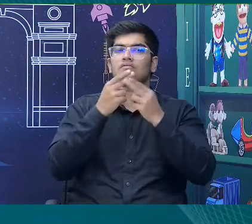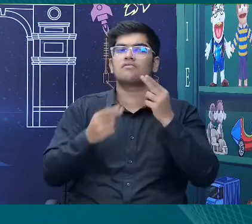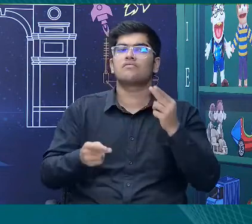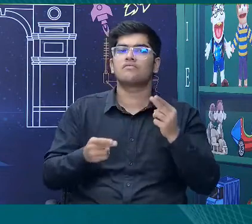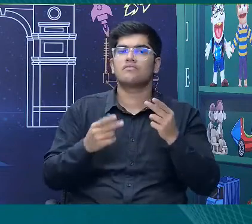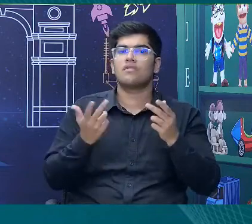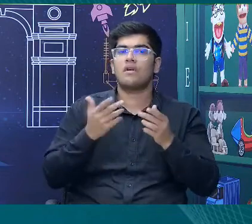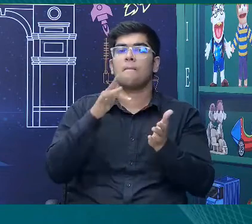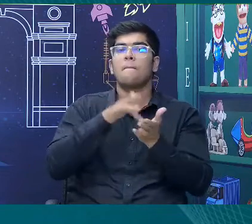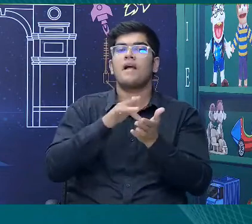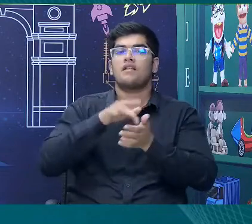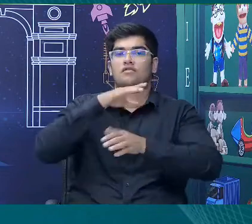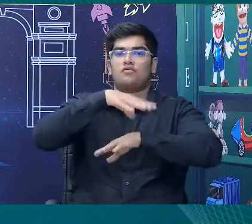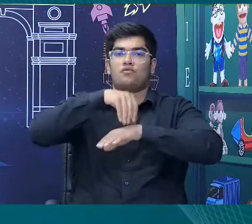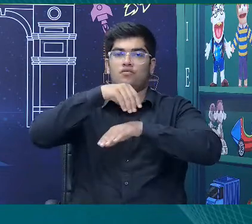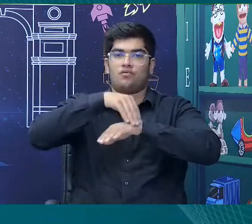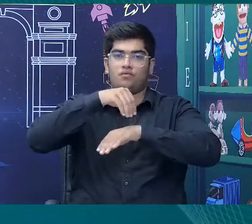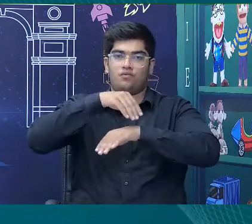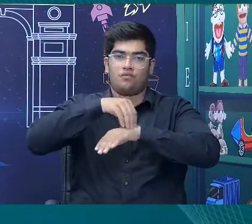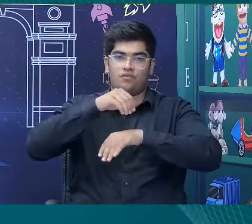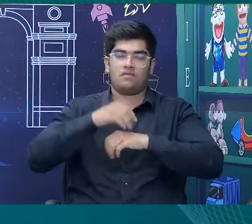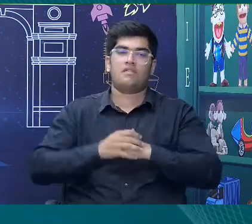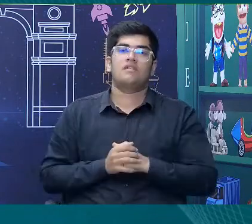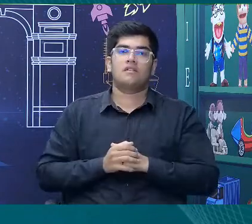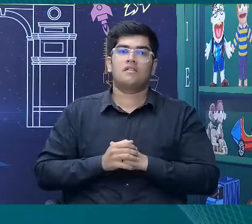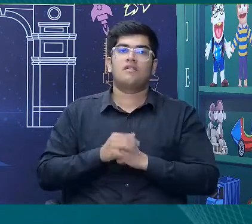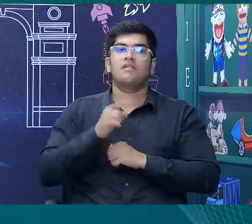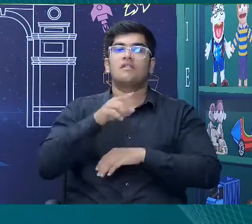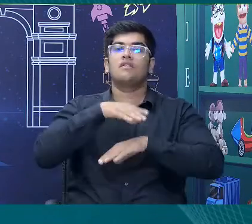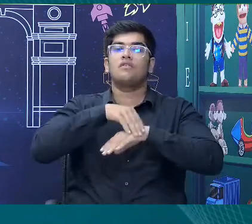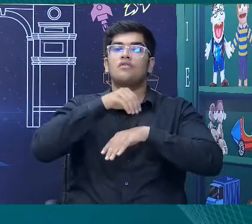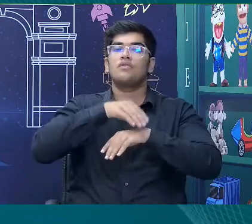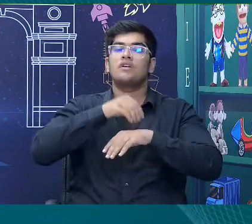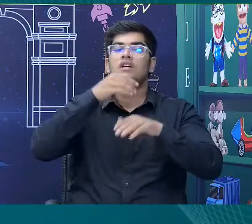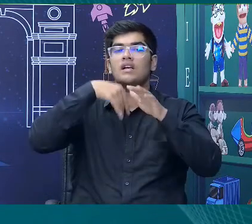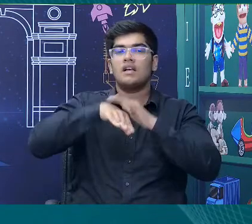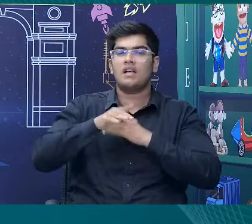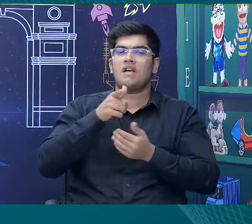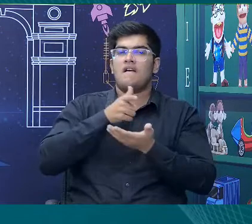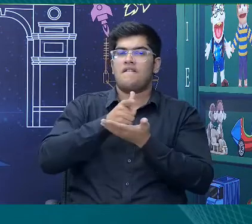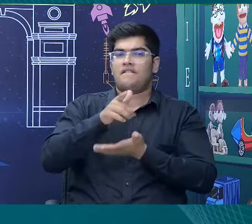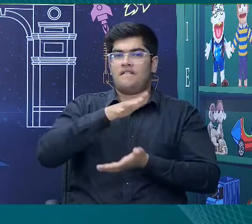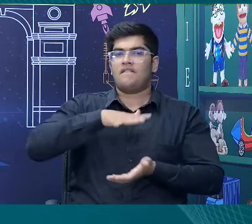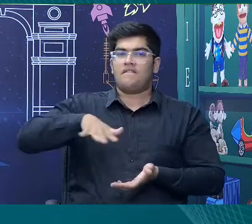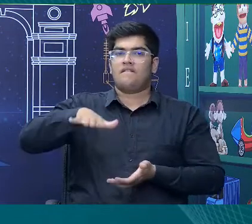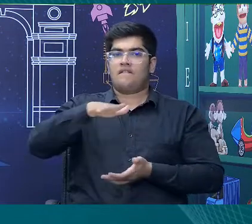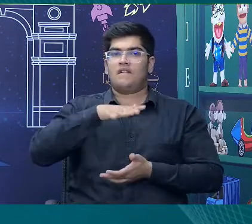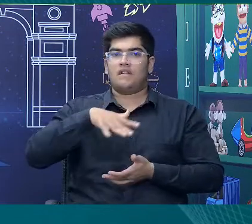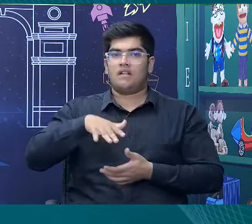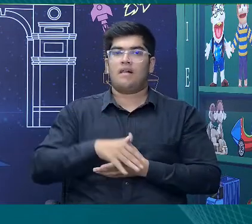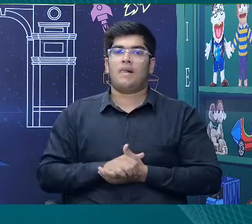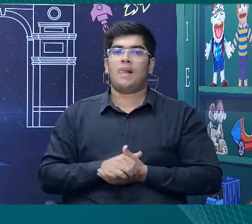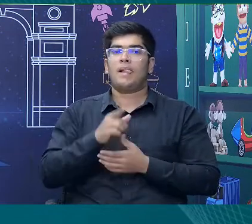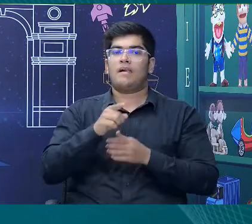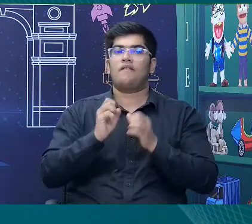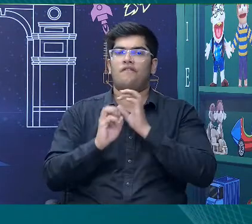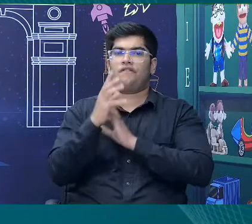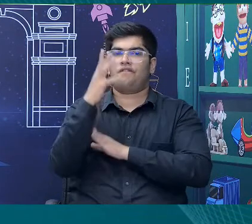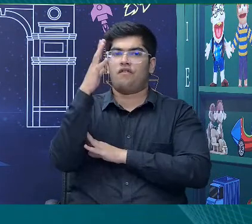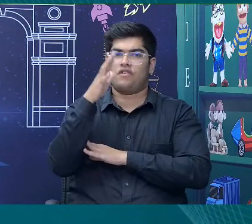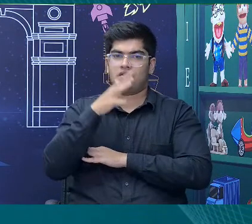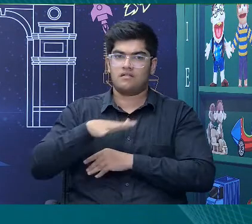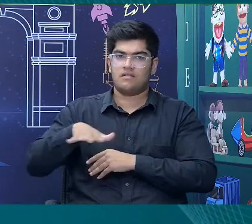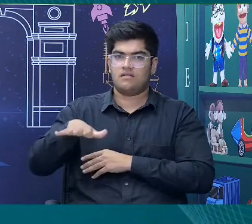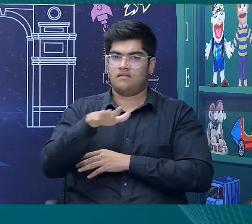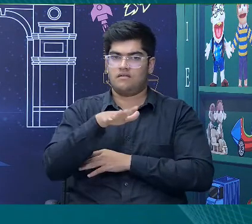in Sweden. It's a country in Europe. It takes us to a Swedish village, the story today. It takes us into a forest also, and